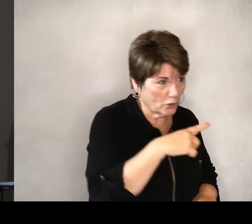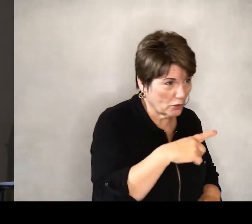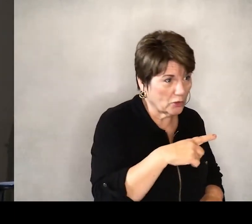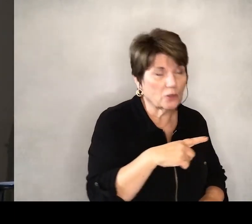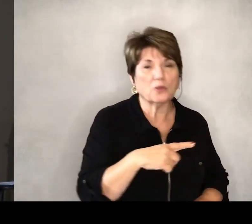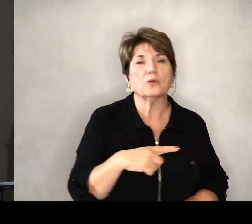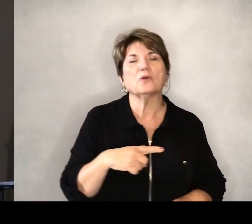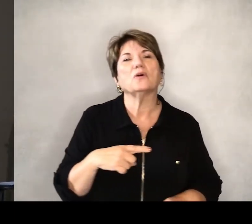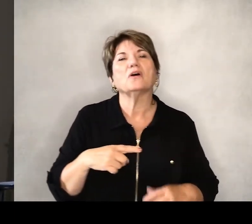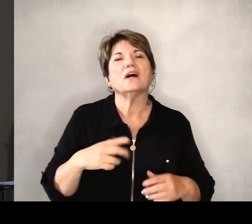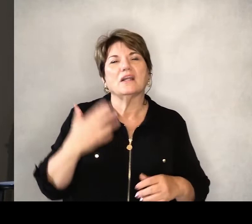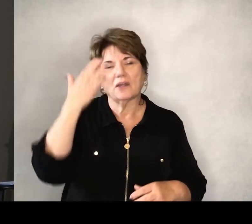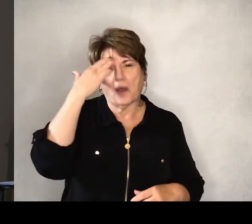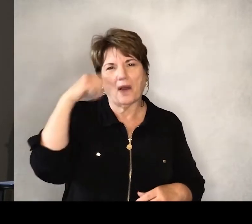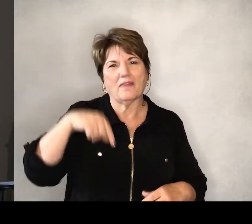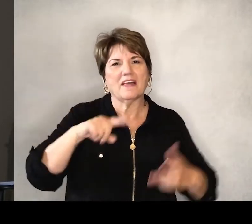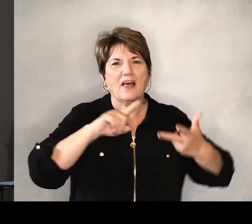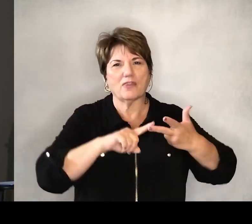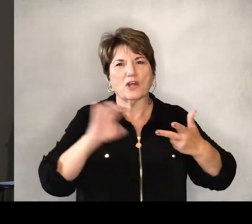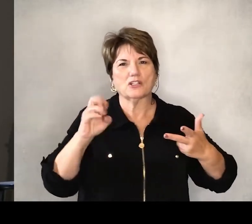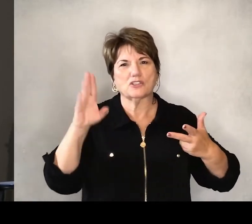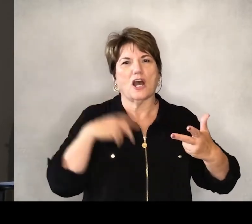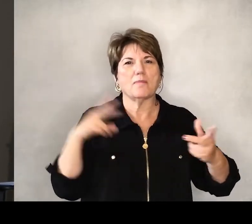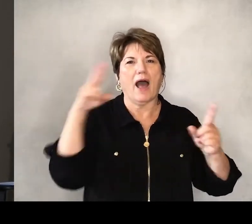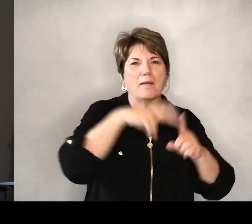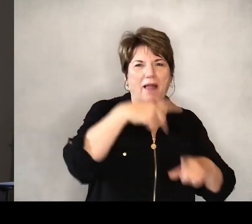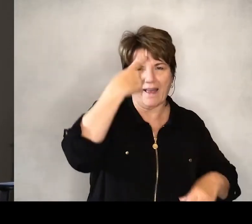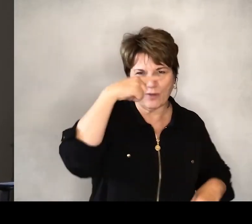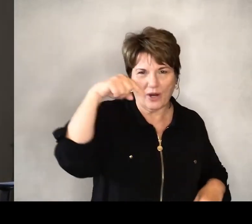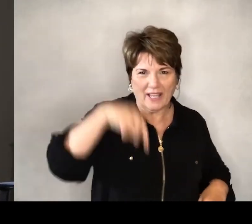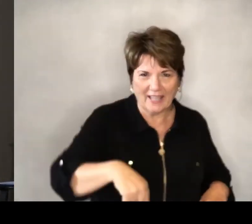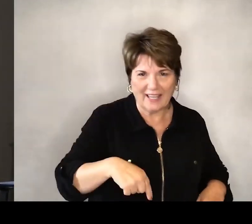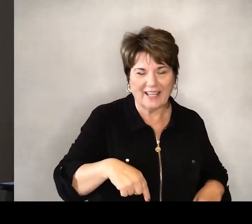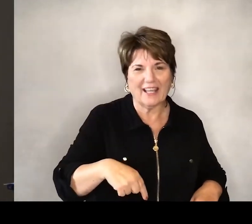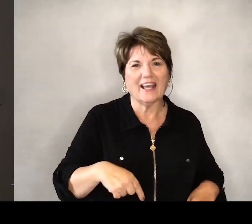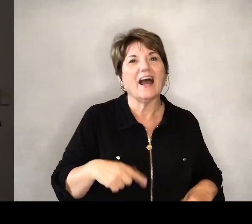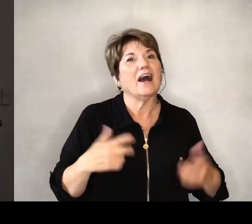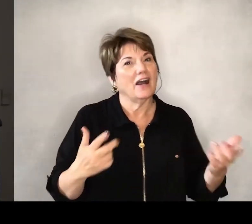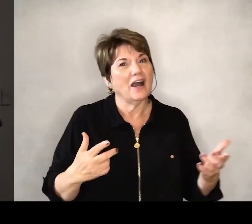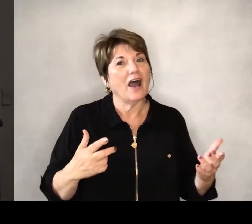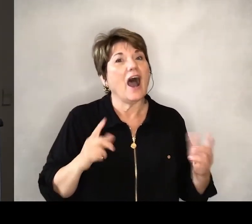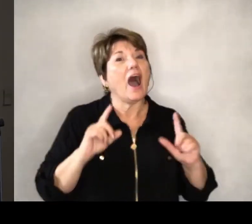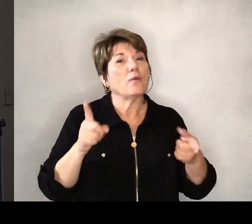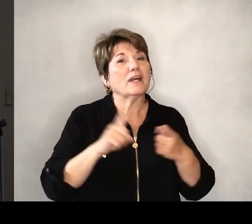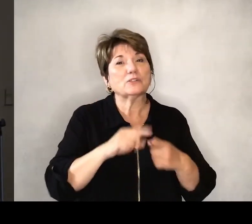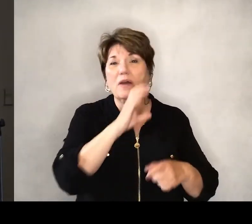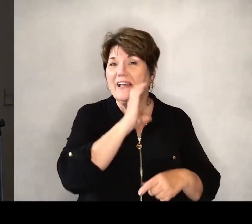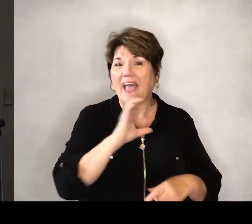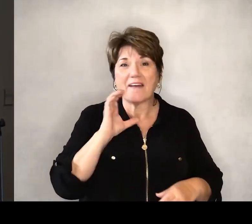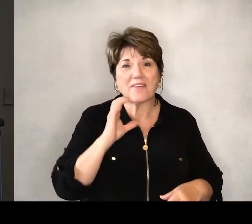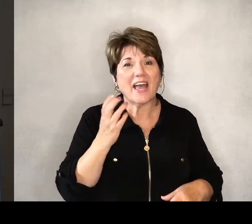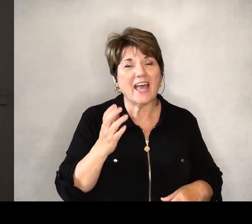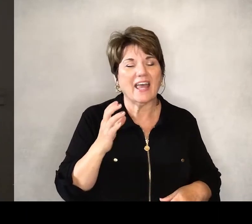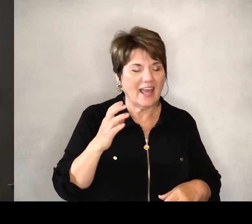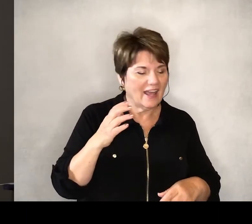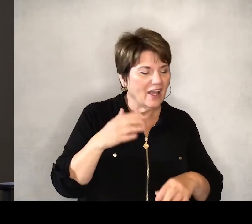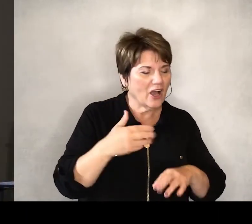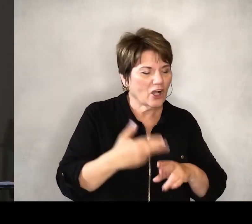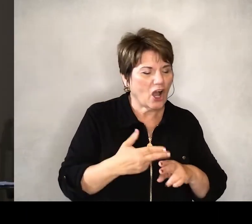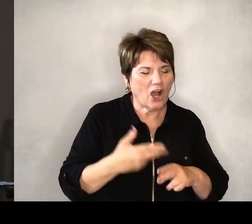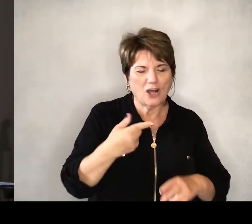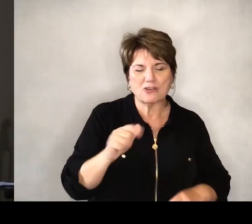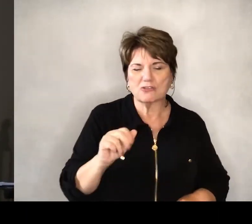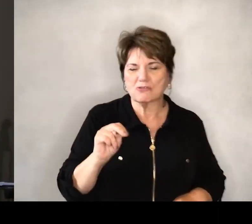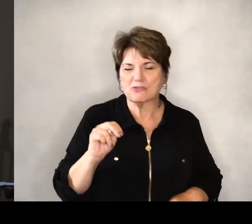at home, this is the third job at MPC that I applied for. I was down at It's a Grind with Michael Hughes, and we had a nice conversation, and I thought it was